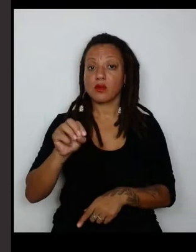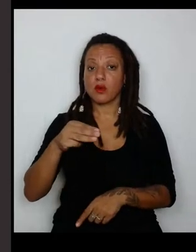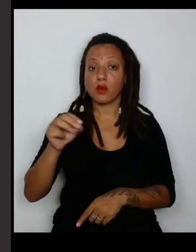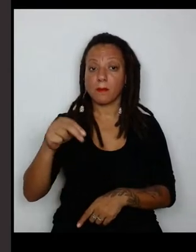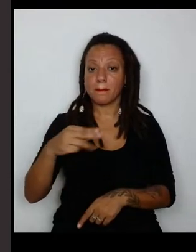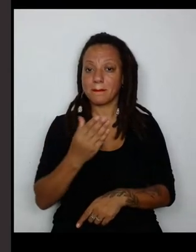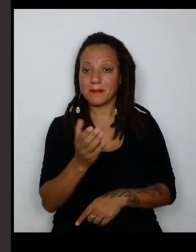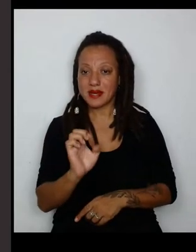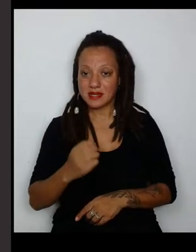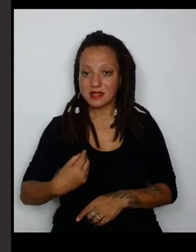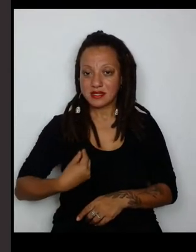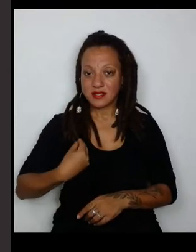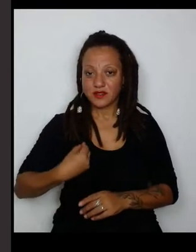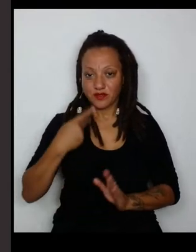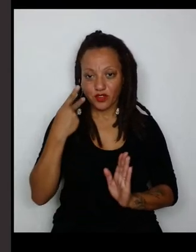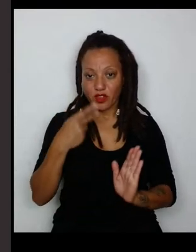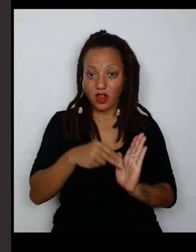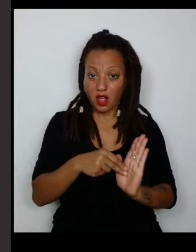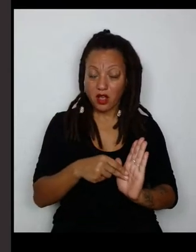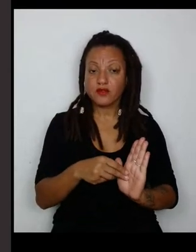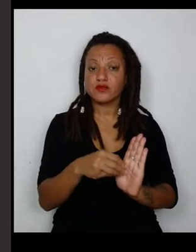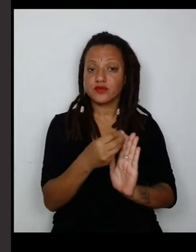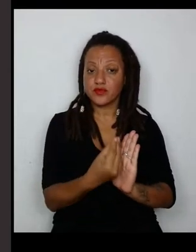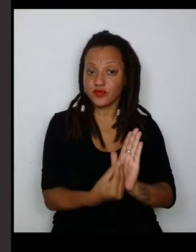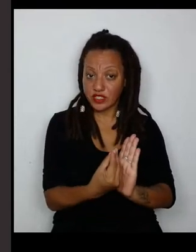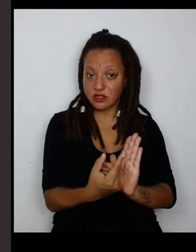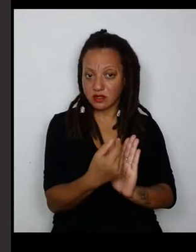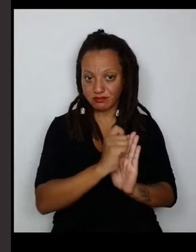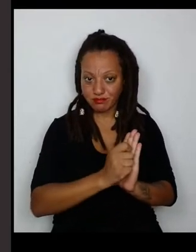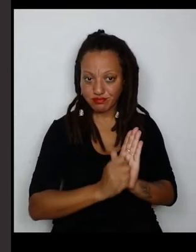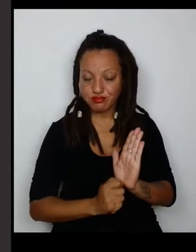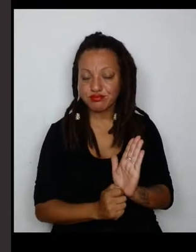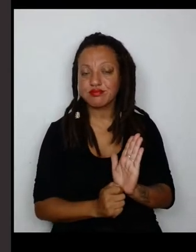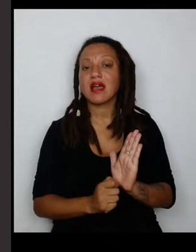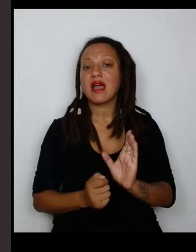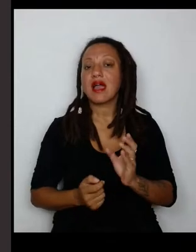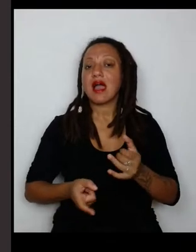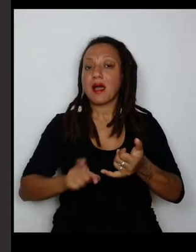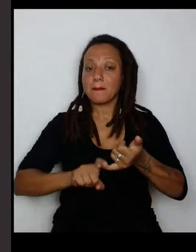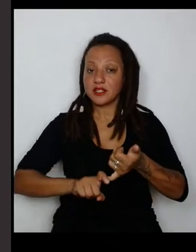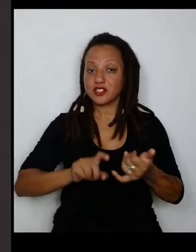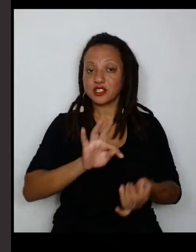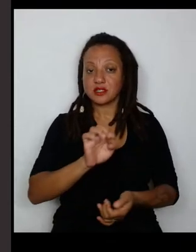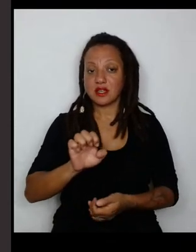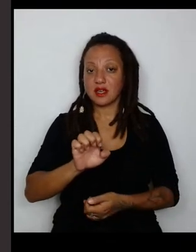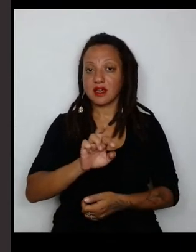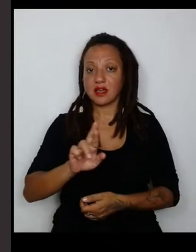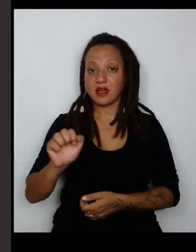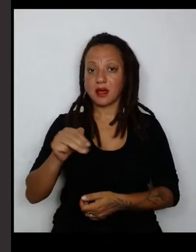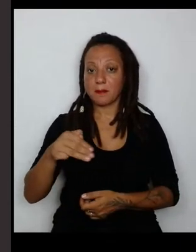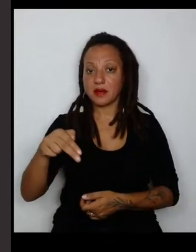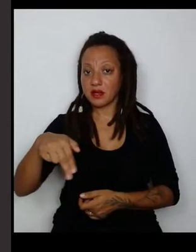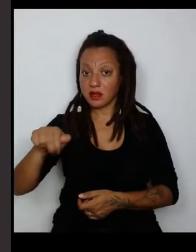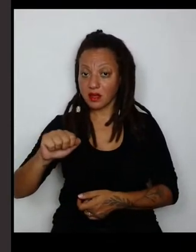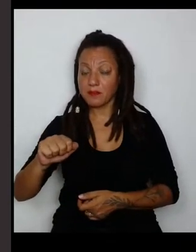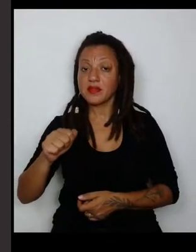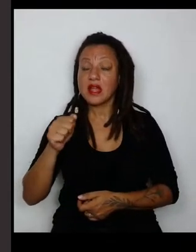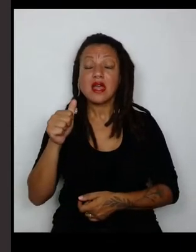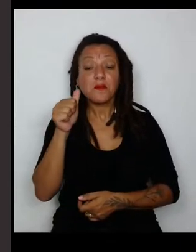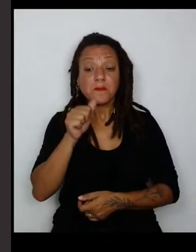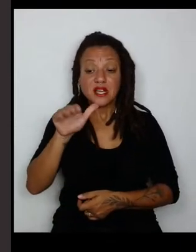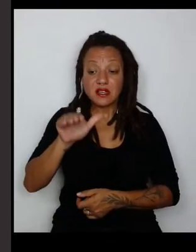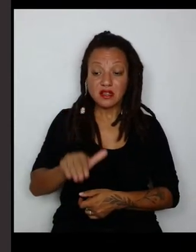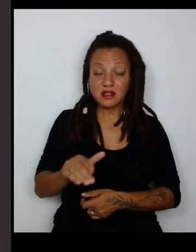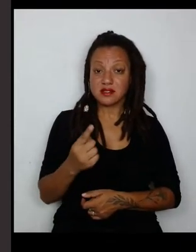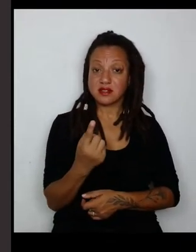was a child of about 13 years here's a portrait called marahi metuha no te amana or te amana has